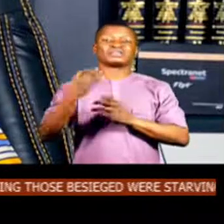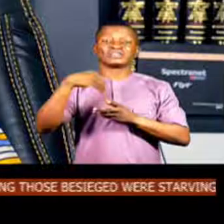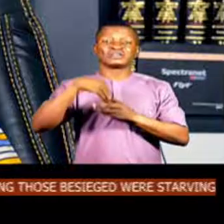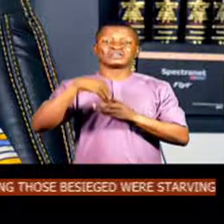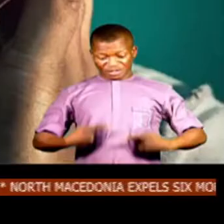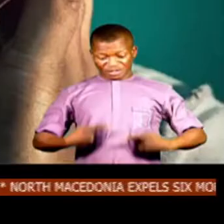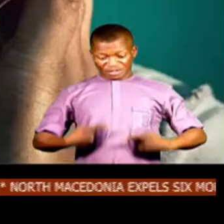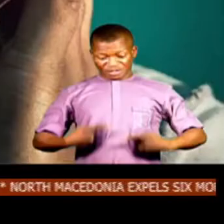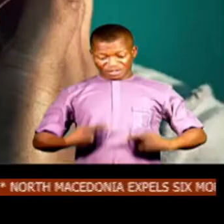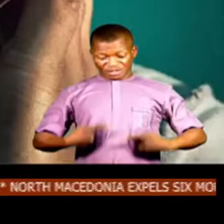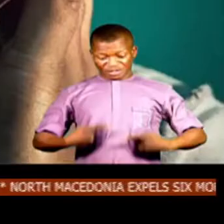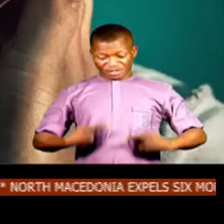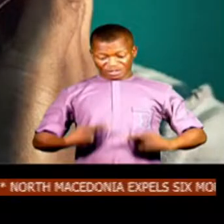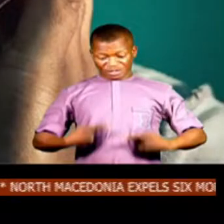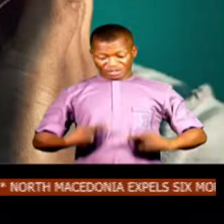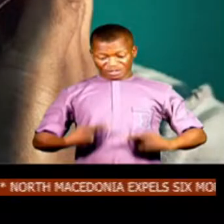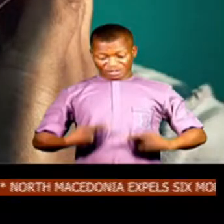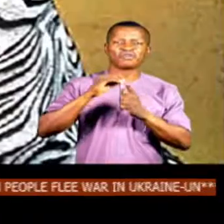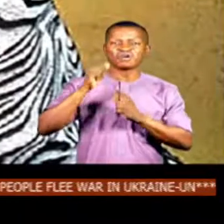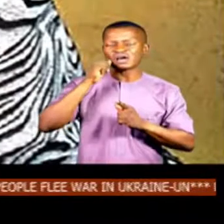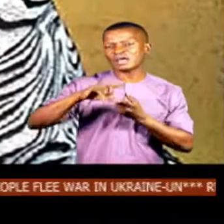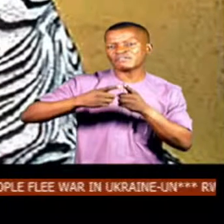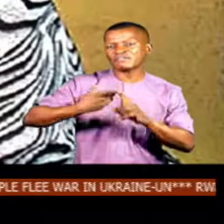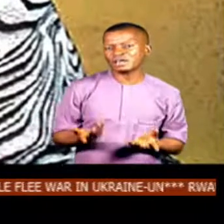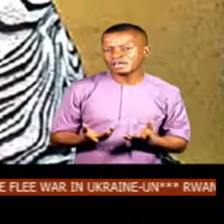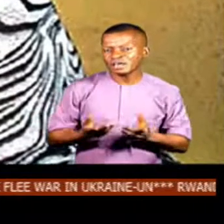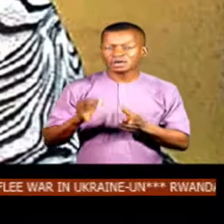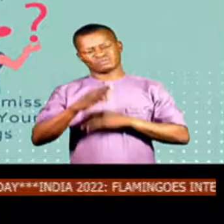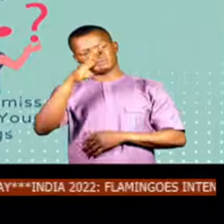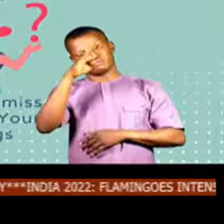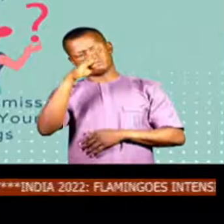physical violence, harming, you know, somebody, also